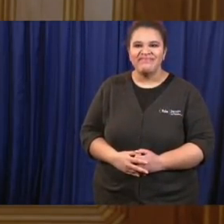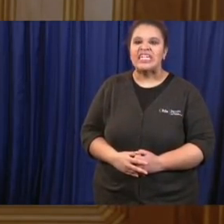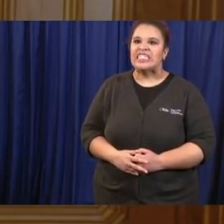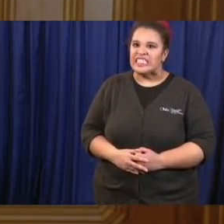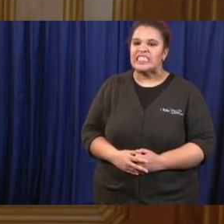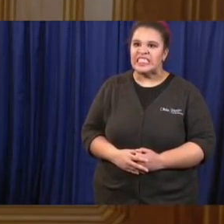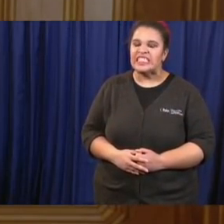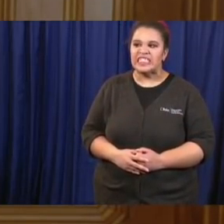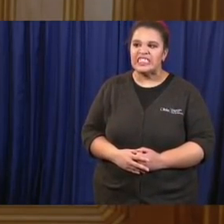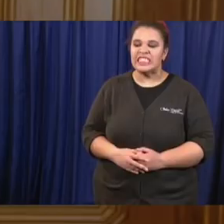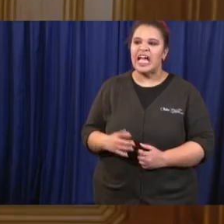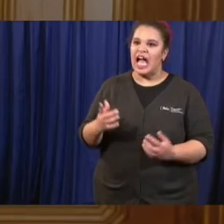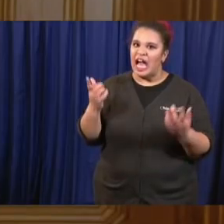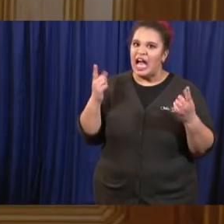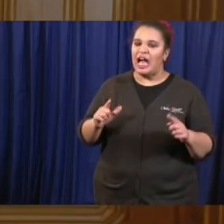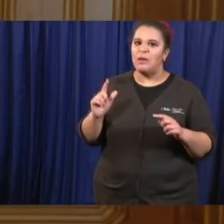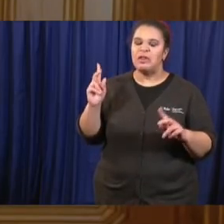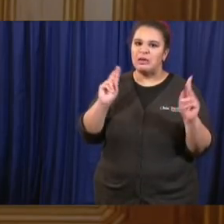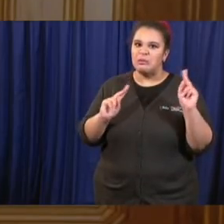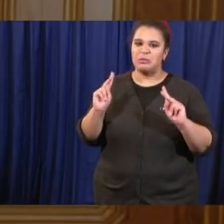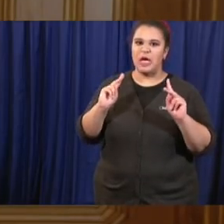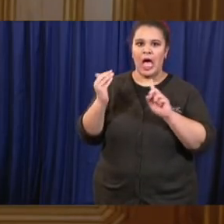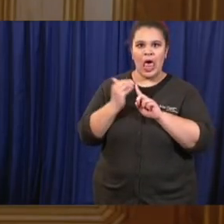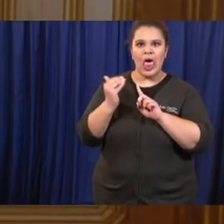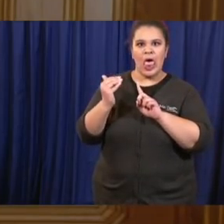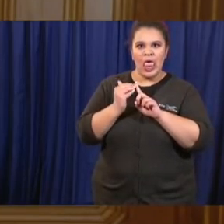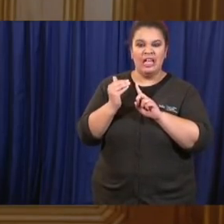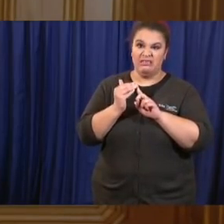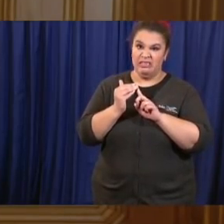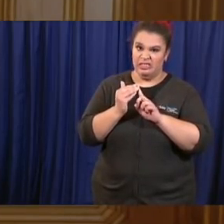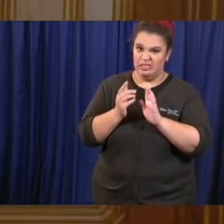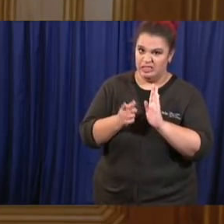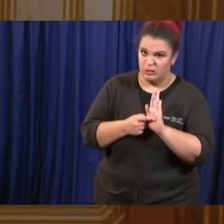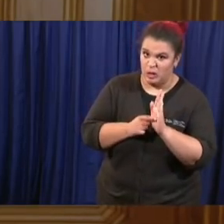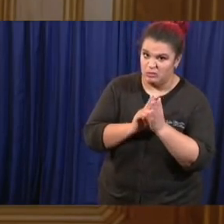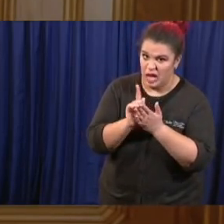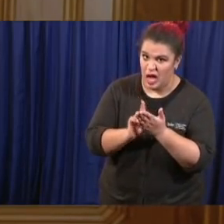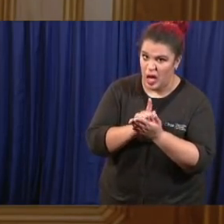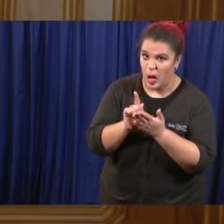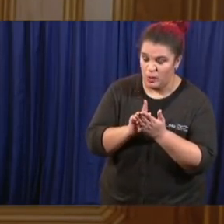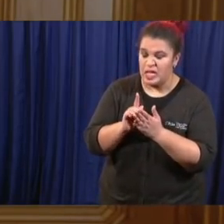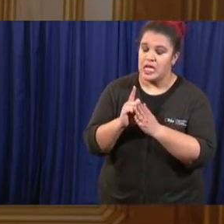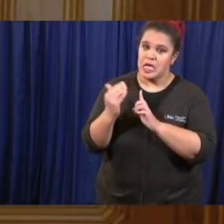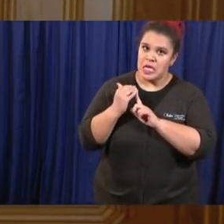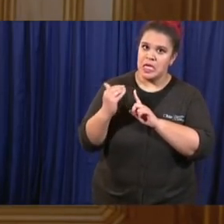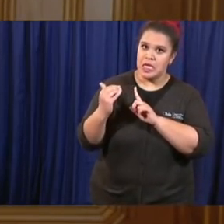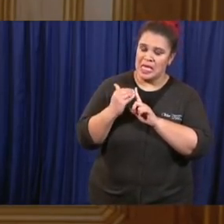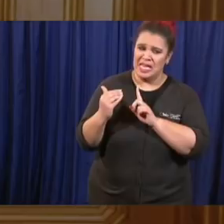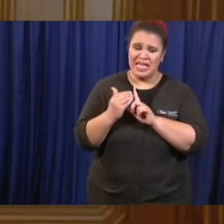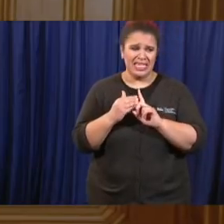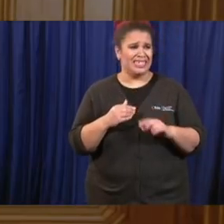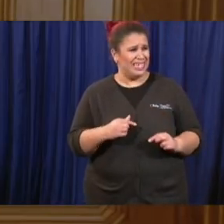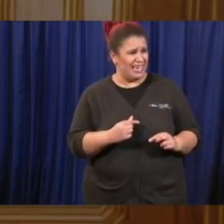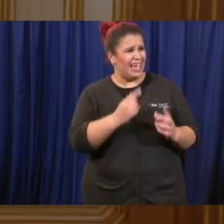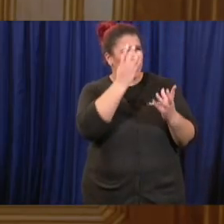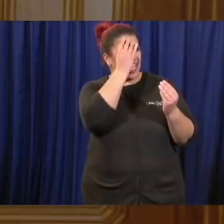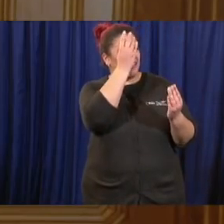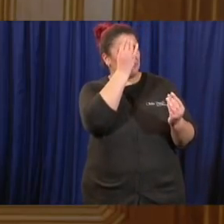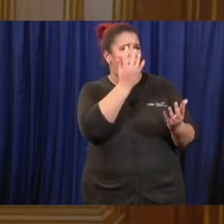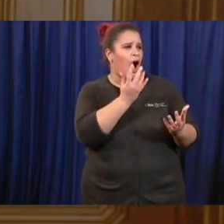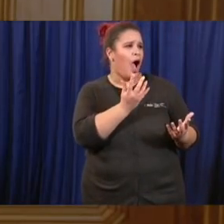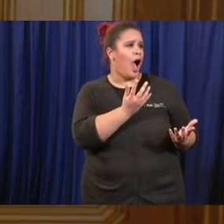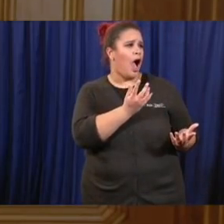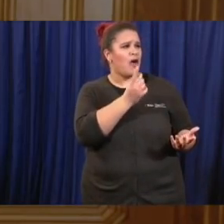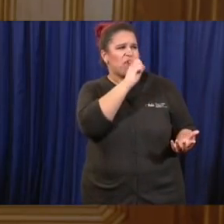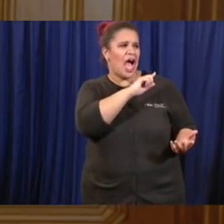hourly, sometimes more, from people who are increasingly skeptical about what they're being told, frustrated by what they're not being told,